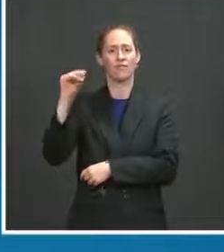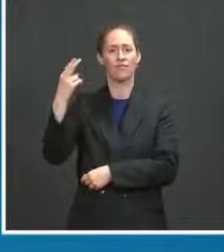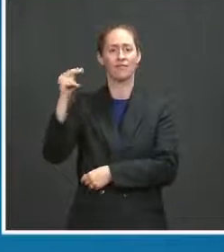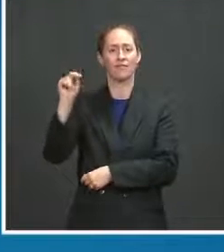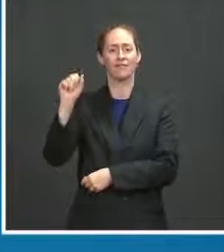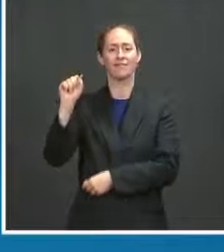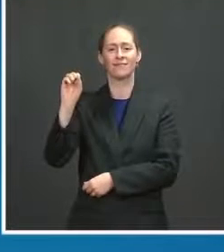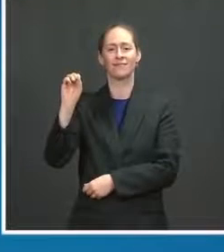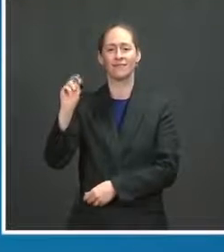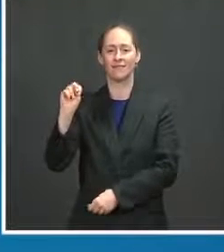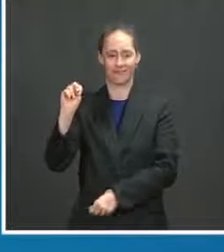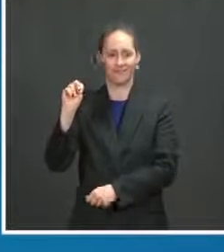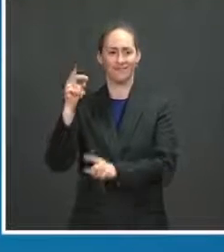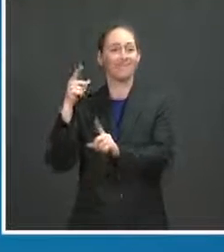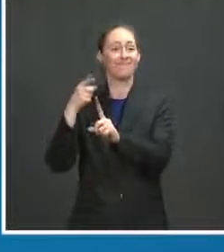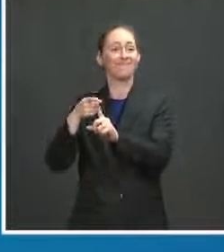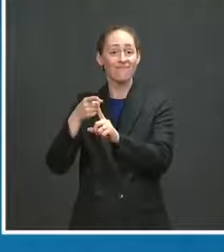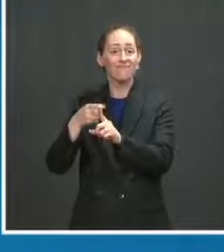be forgotten.